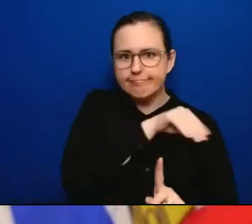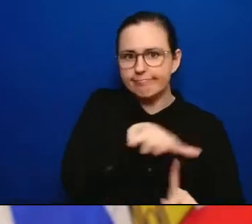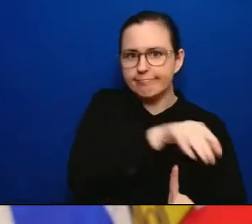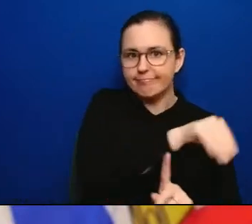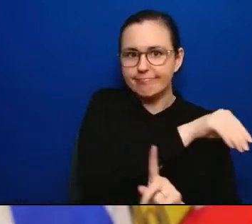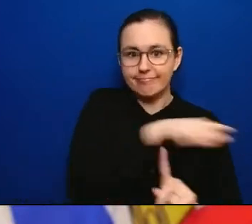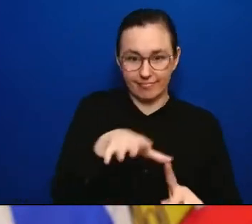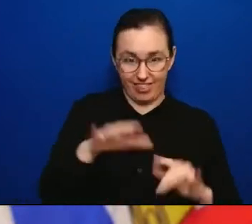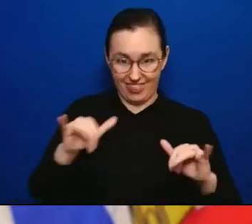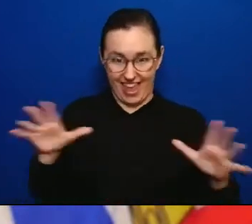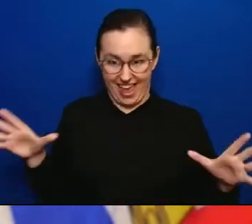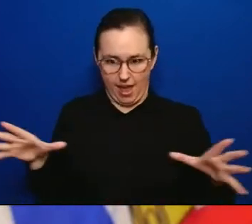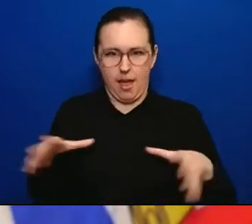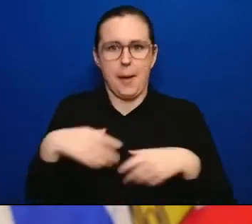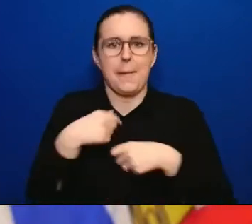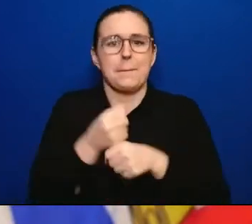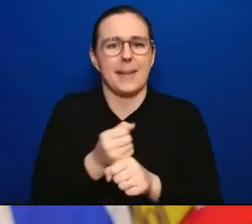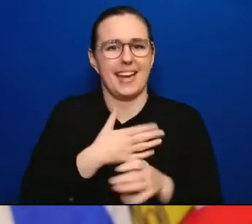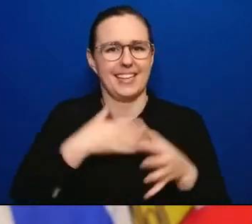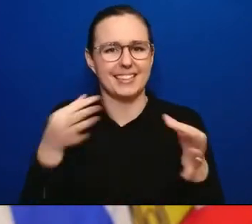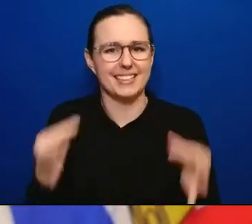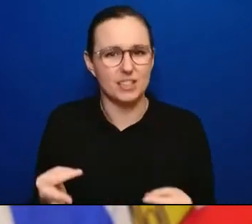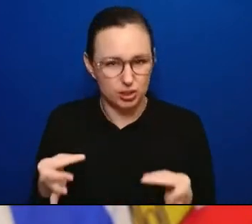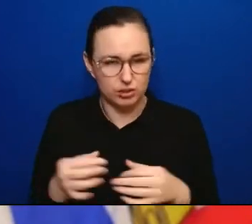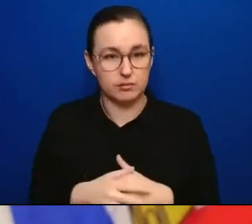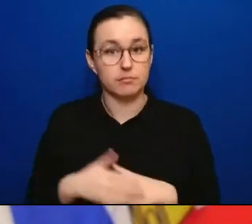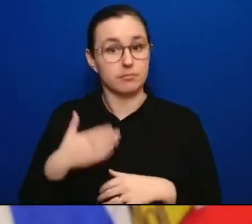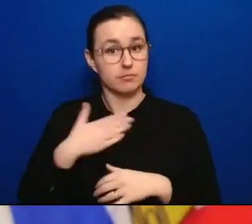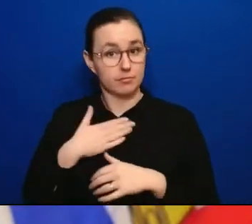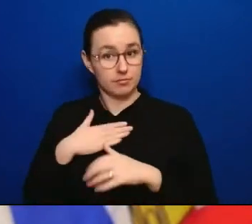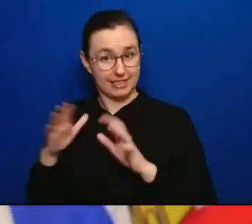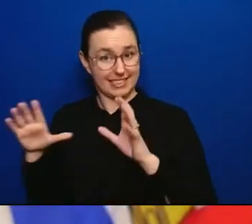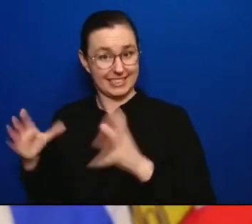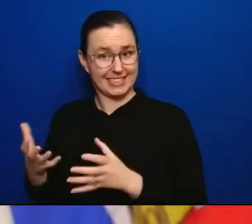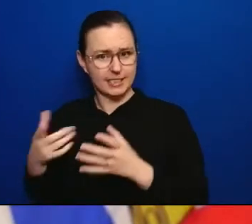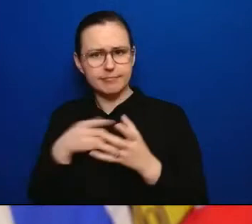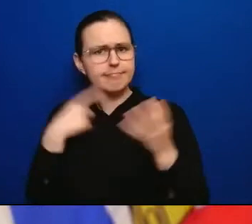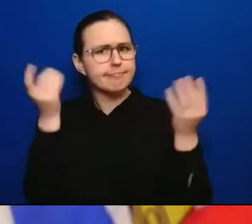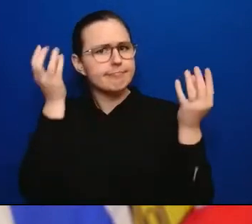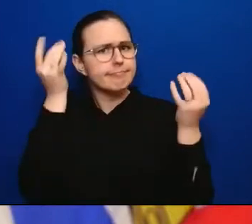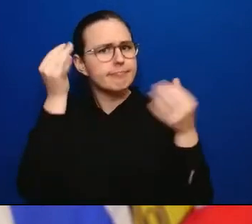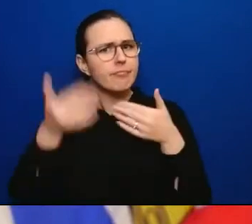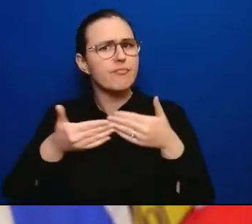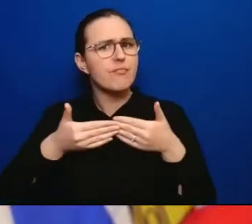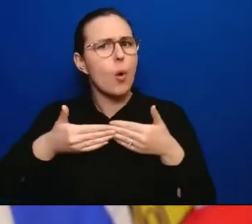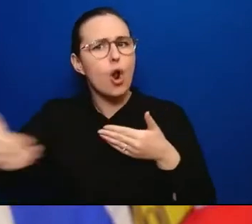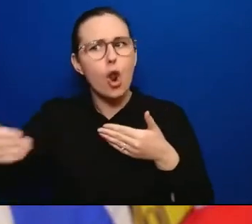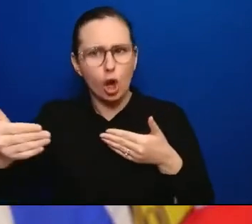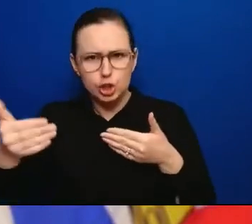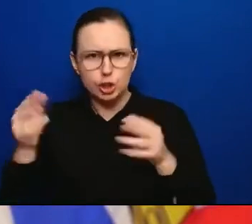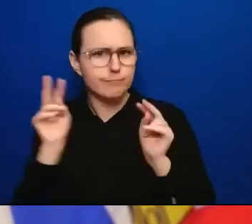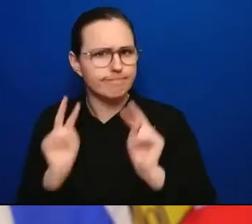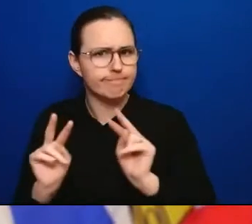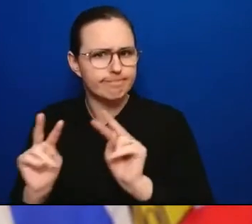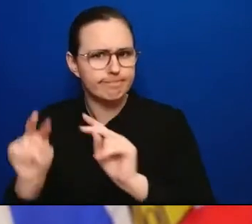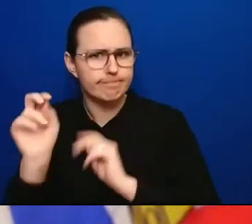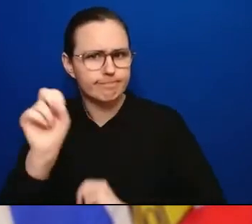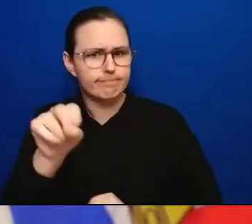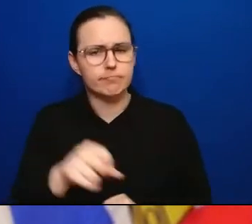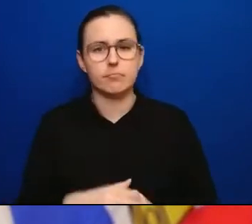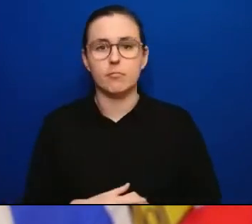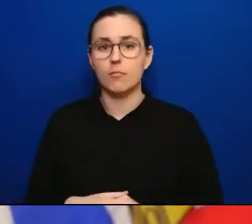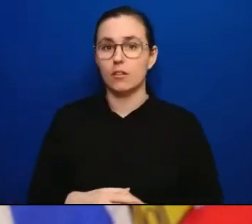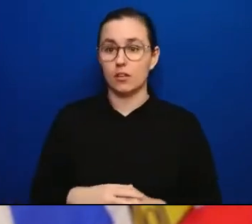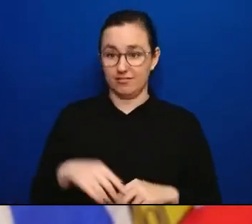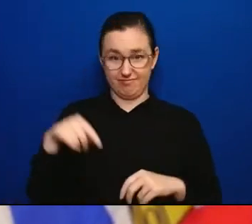the decisions that come in. And I also, my team, you know, we are thinking longer term. Where are we in